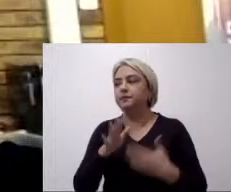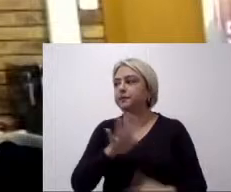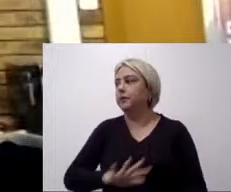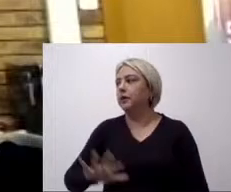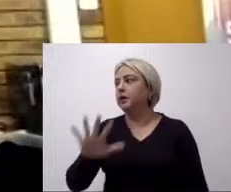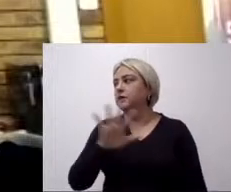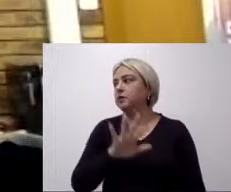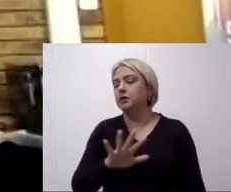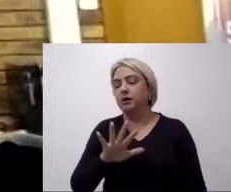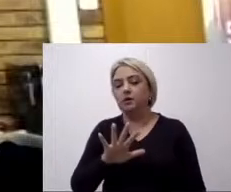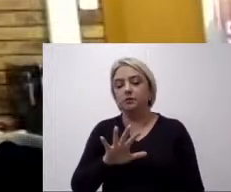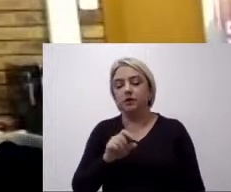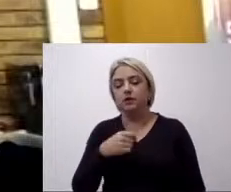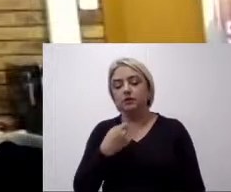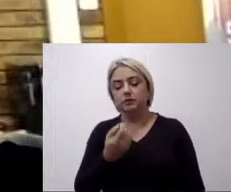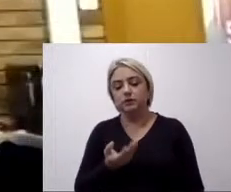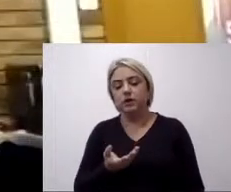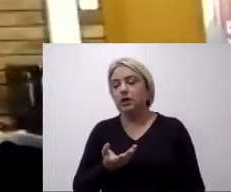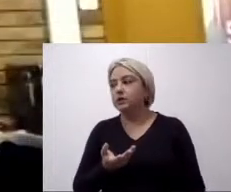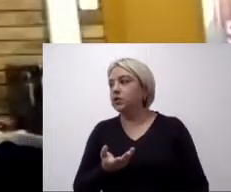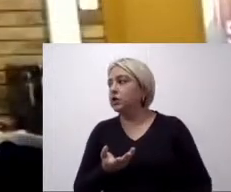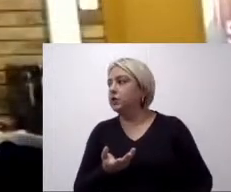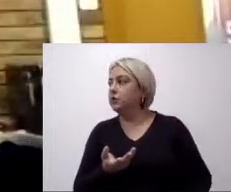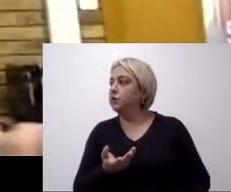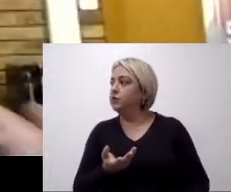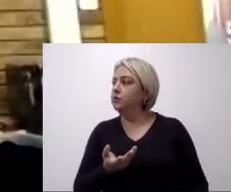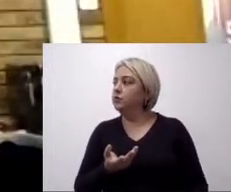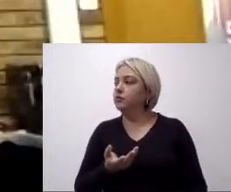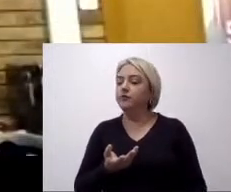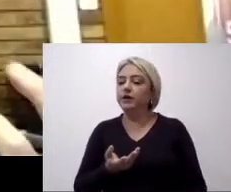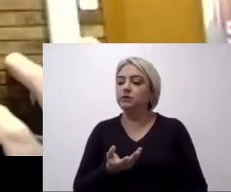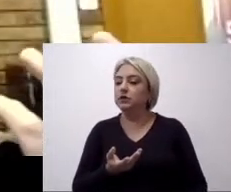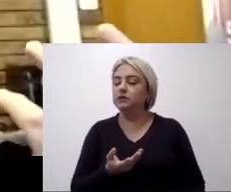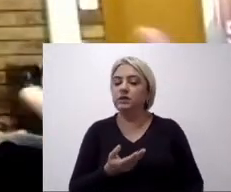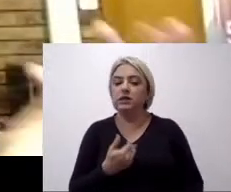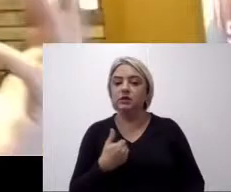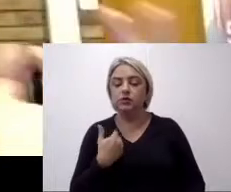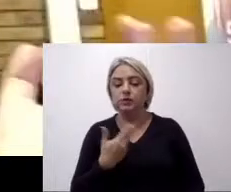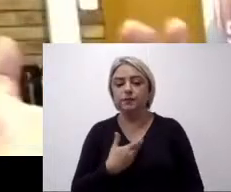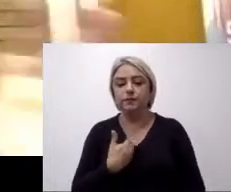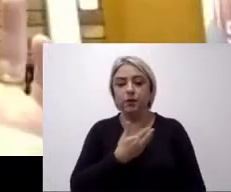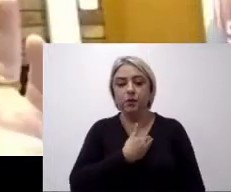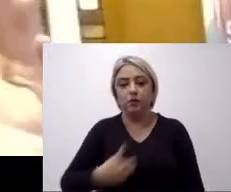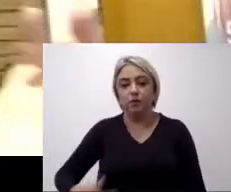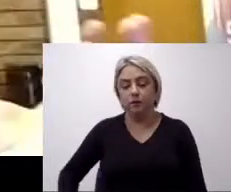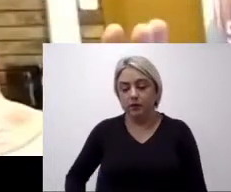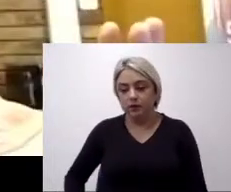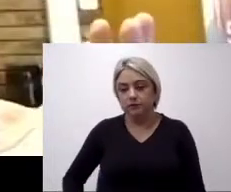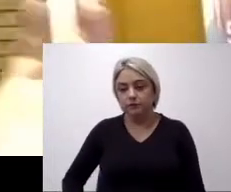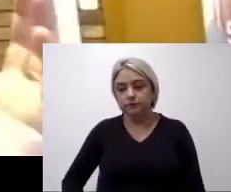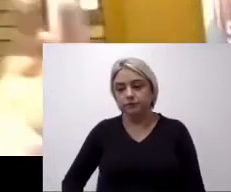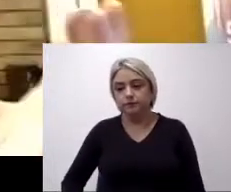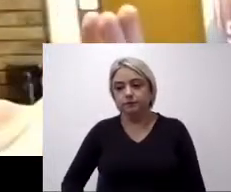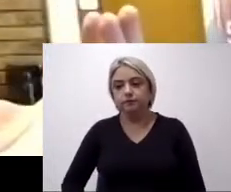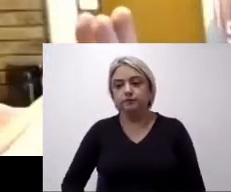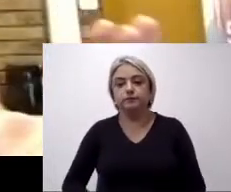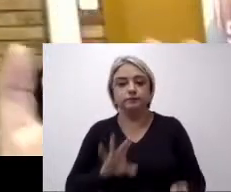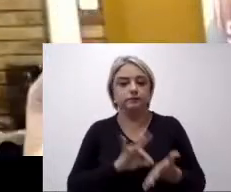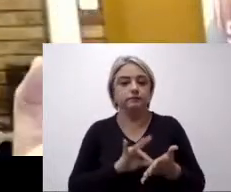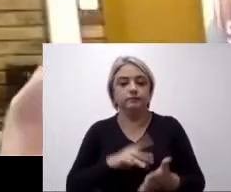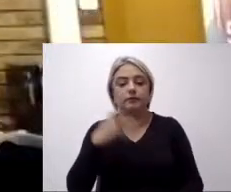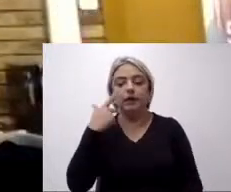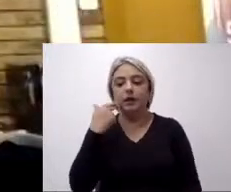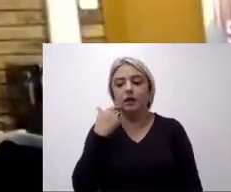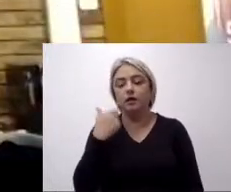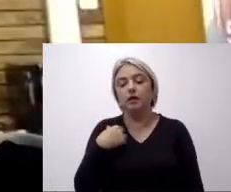first need to legitimize government. It's not neutral. The two phase is complementary but